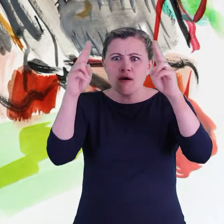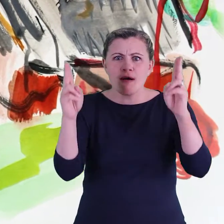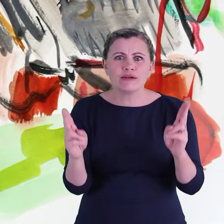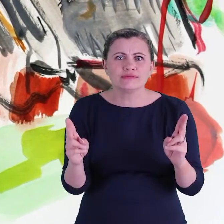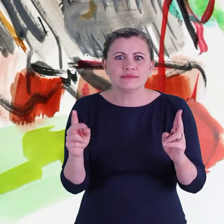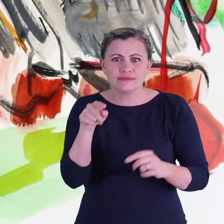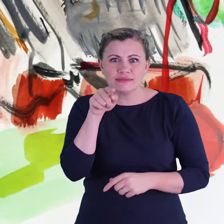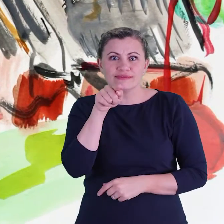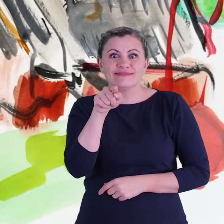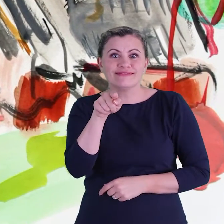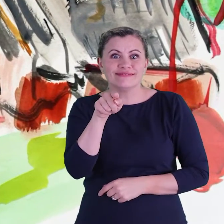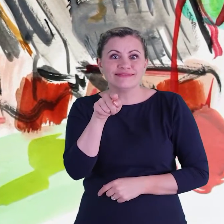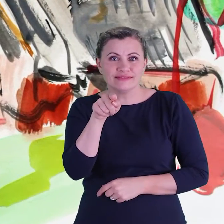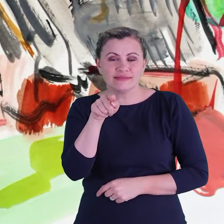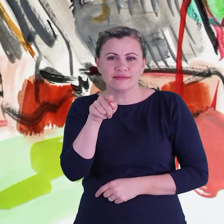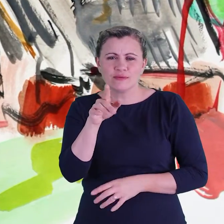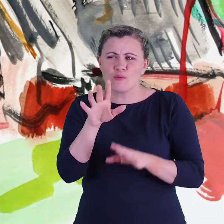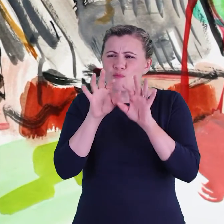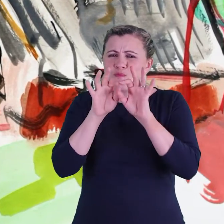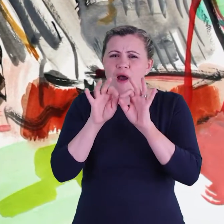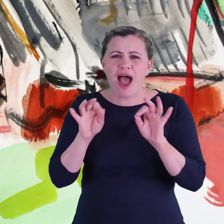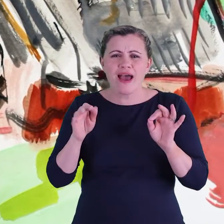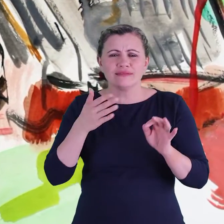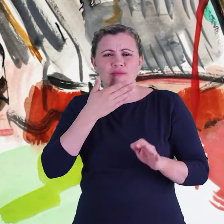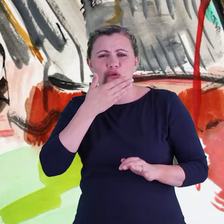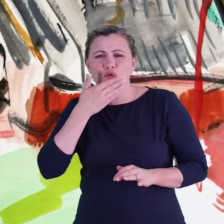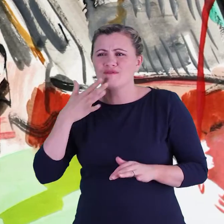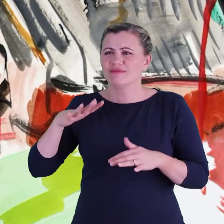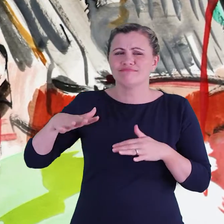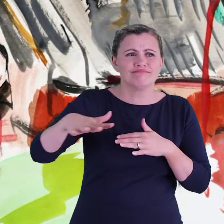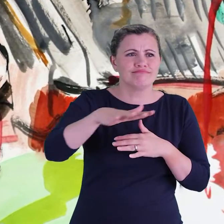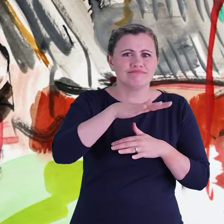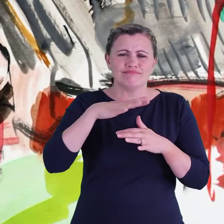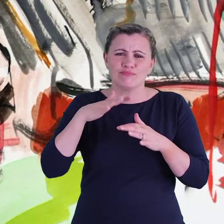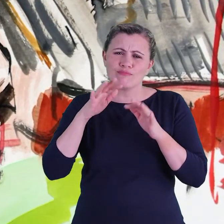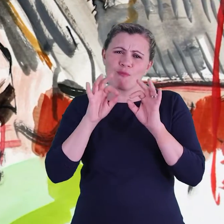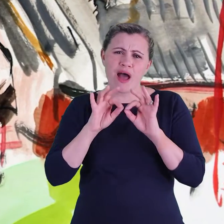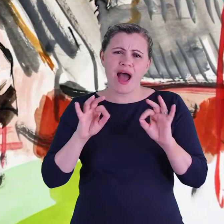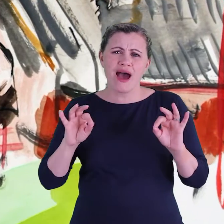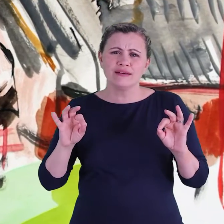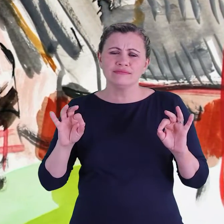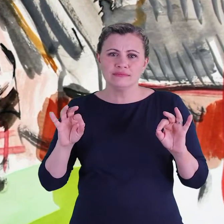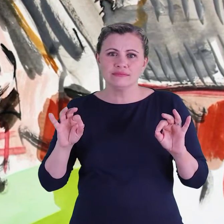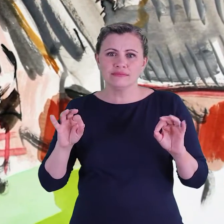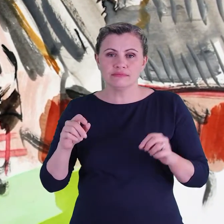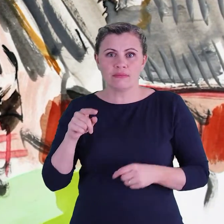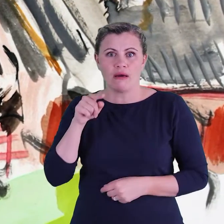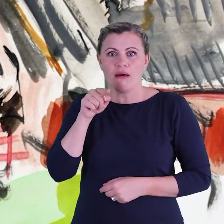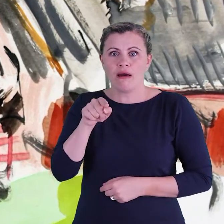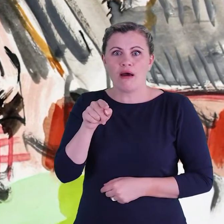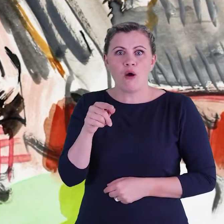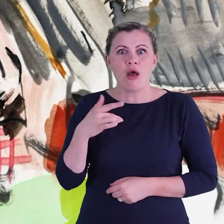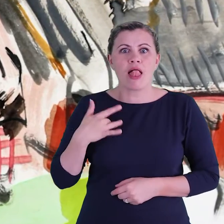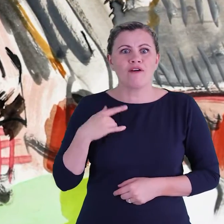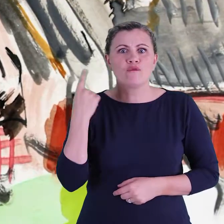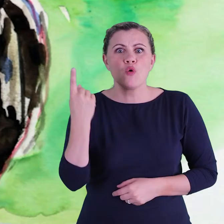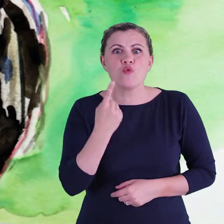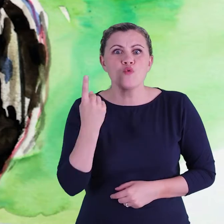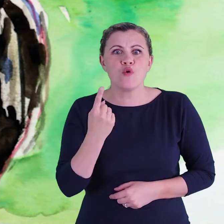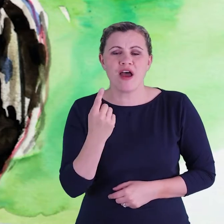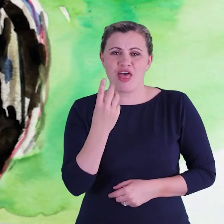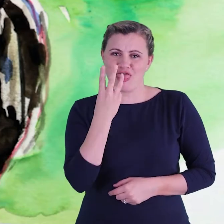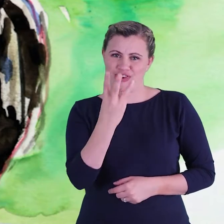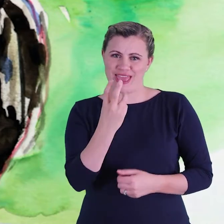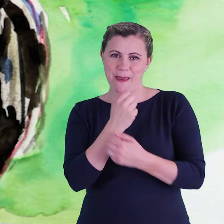In a cottage, in a forest, with no worries or cares, lived a quiet little family of